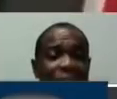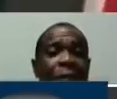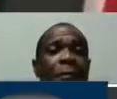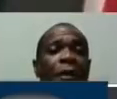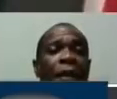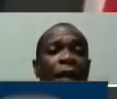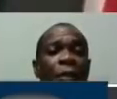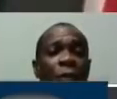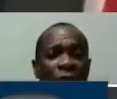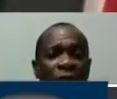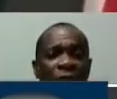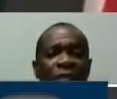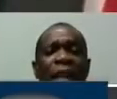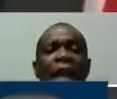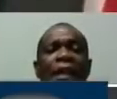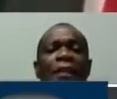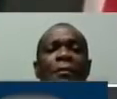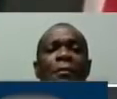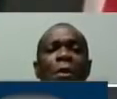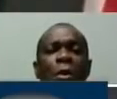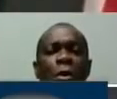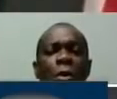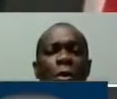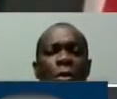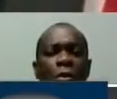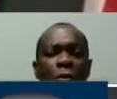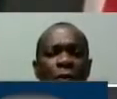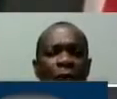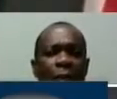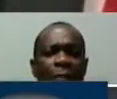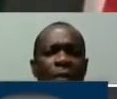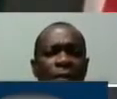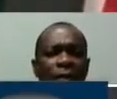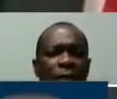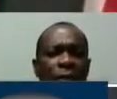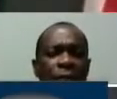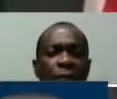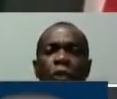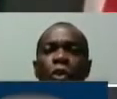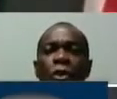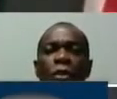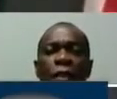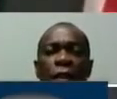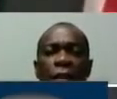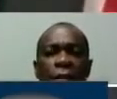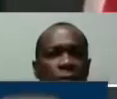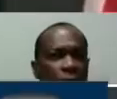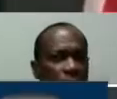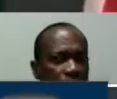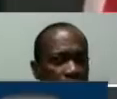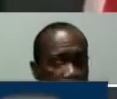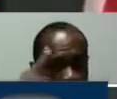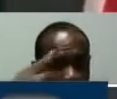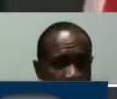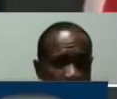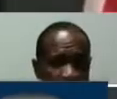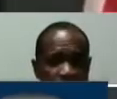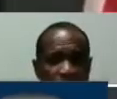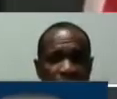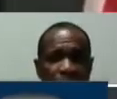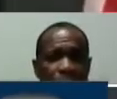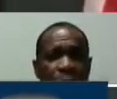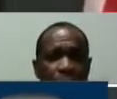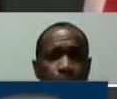more pleasant terms. So this is a good time for me to reiterate where we're at. It's